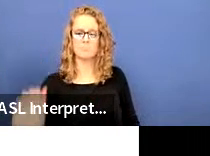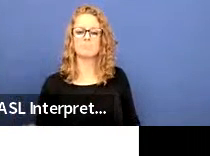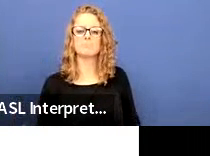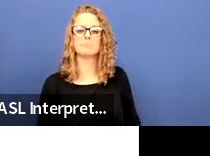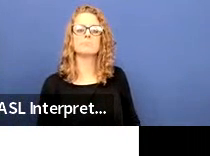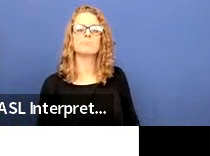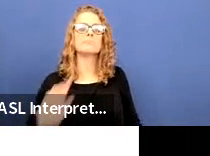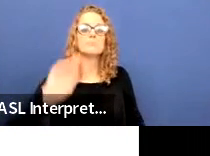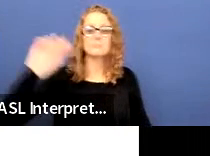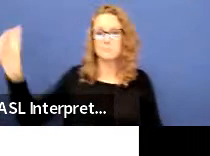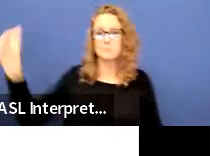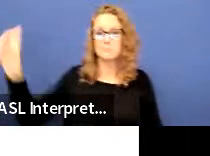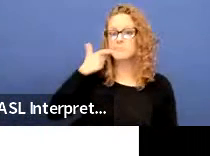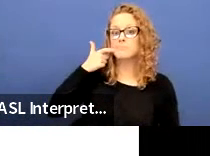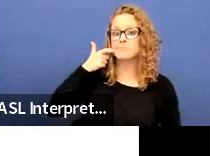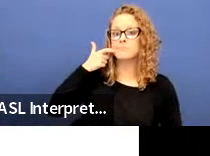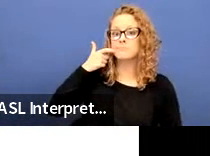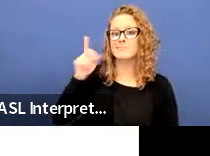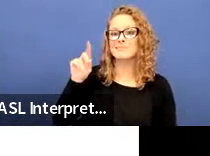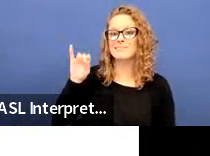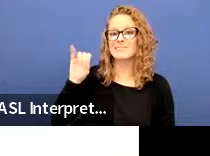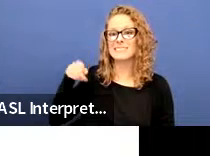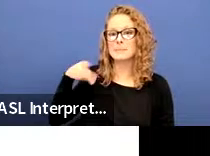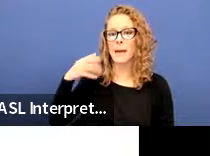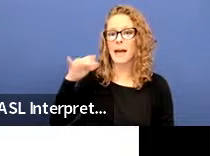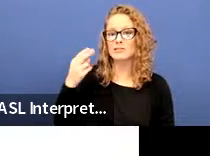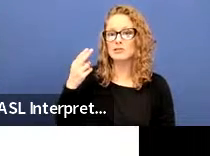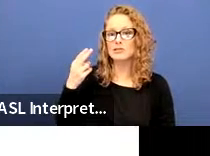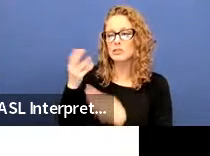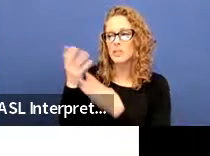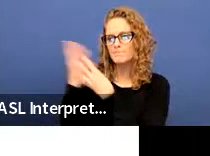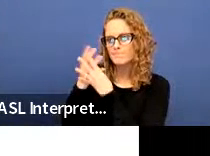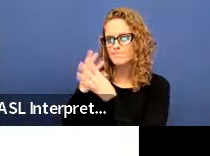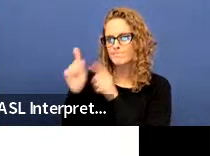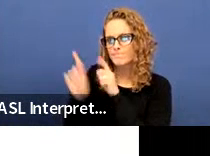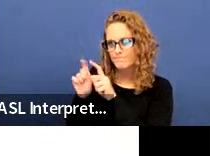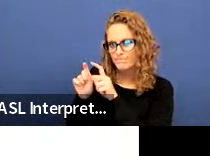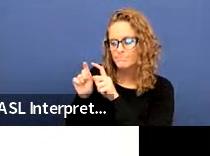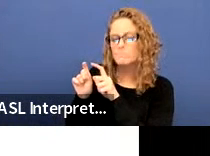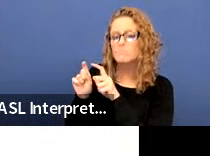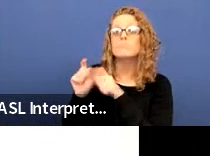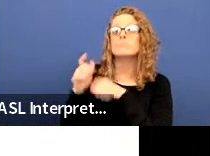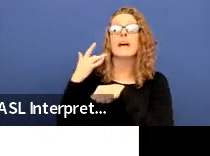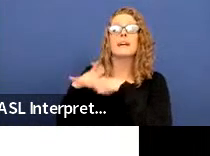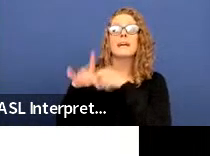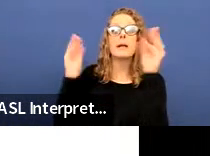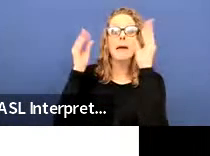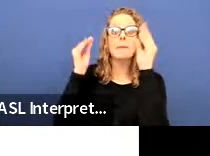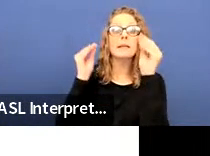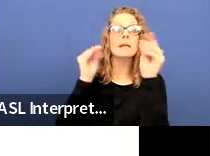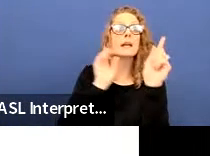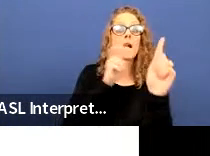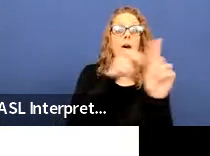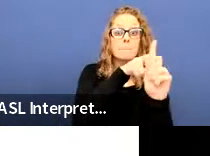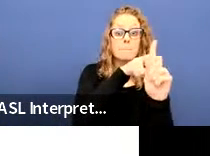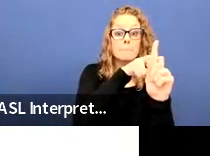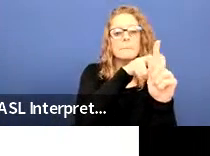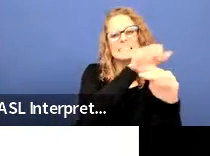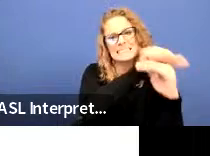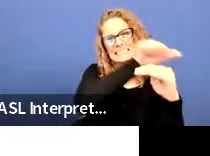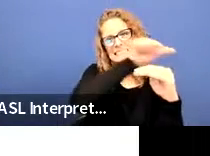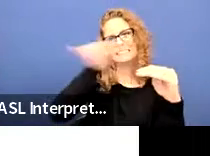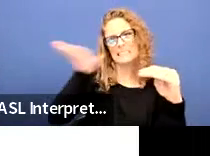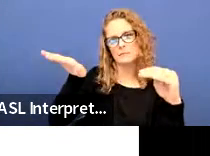is answered and triaged by dispatch, and then an available ambulance is sent to the call, and